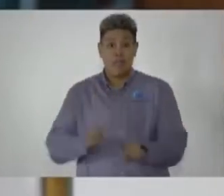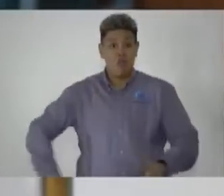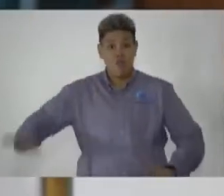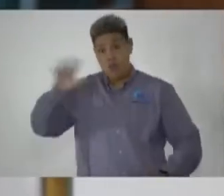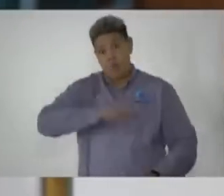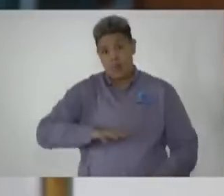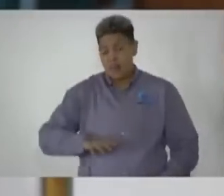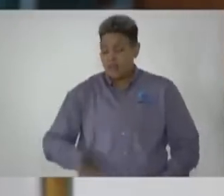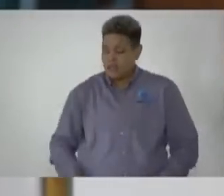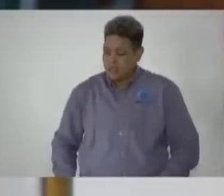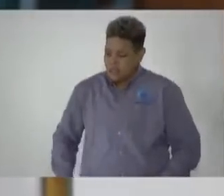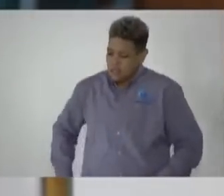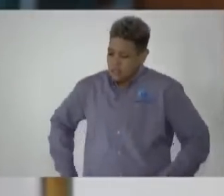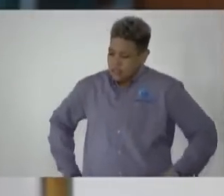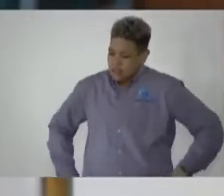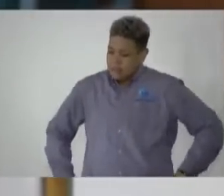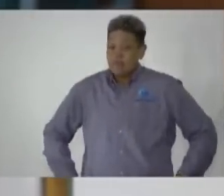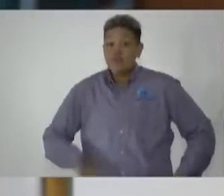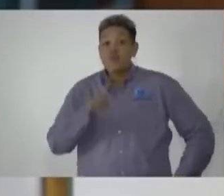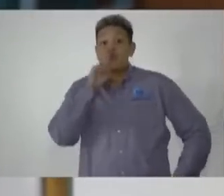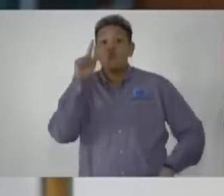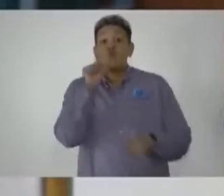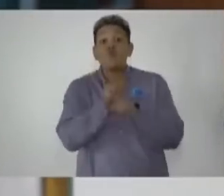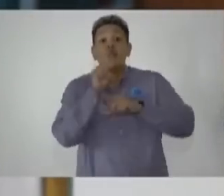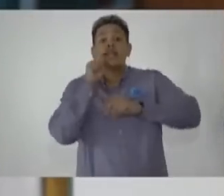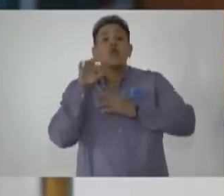is most unique.